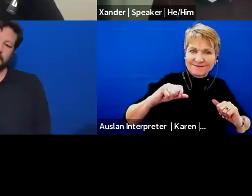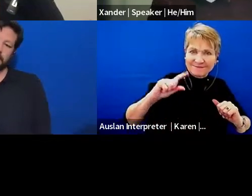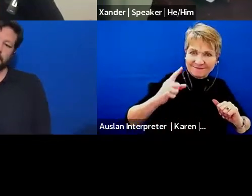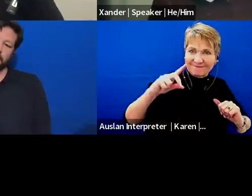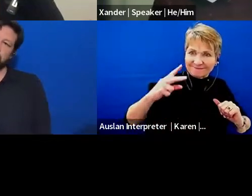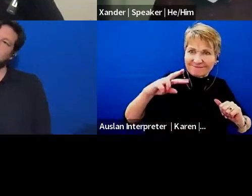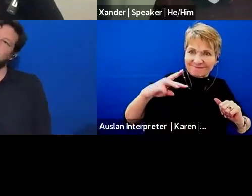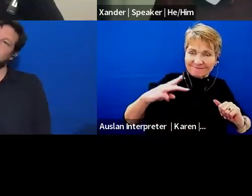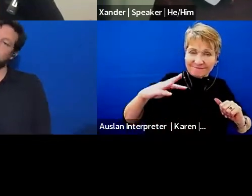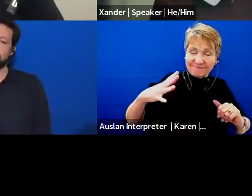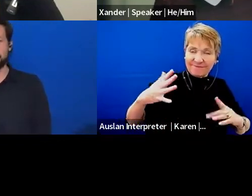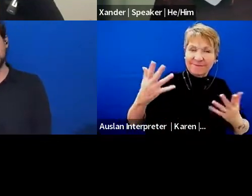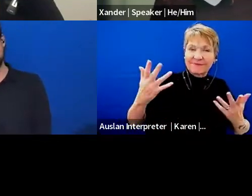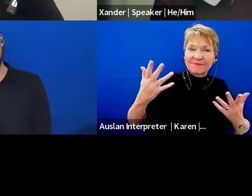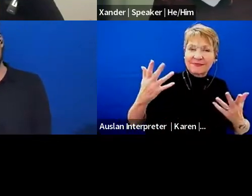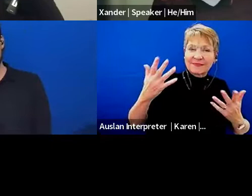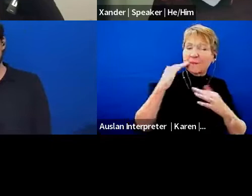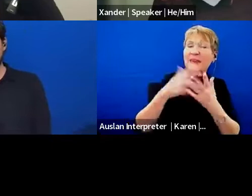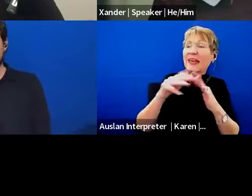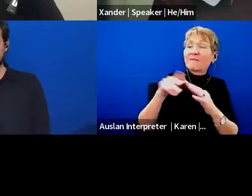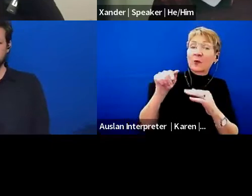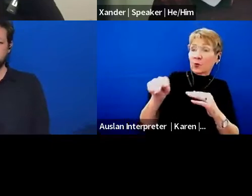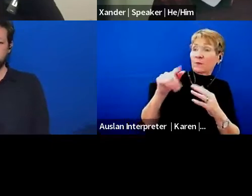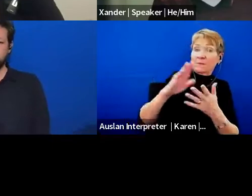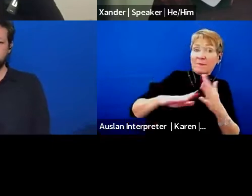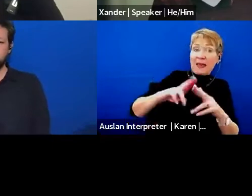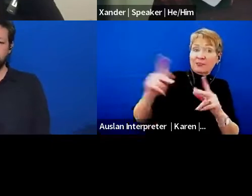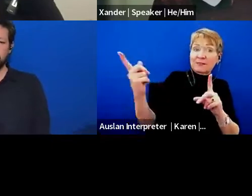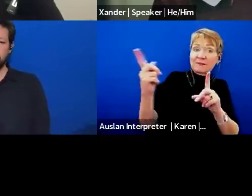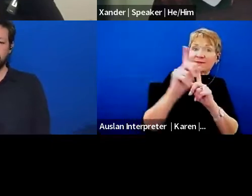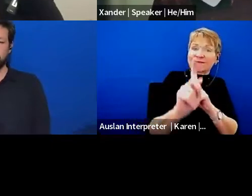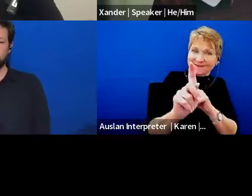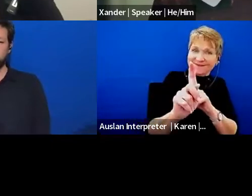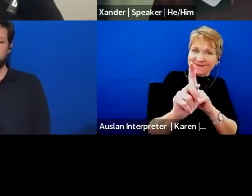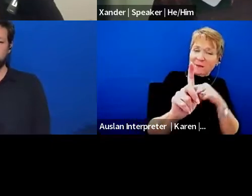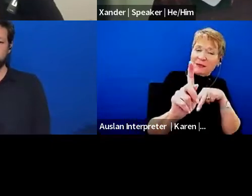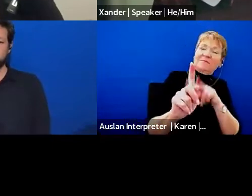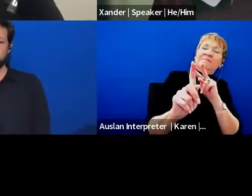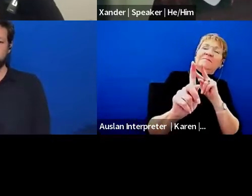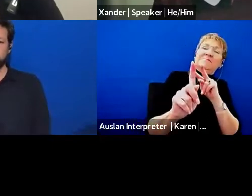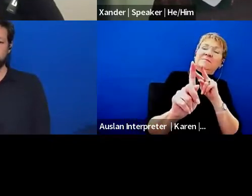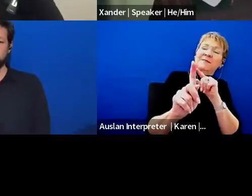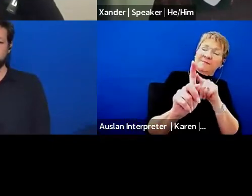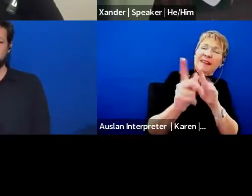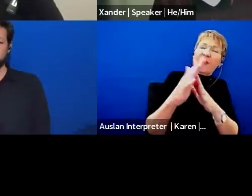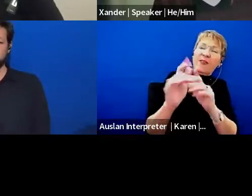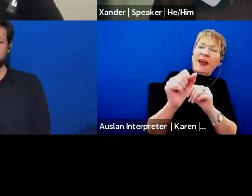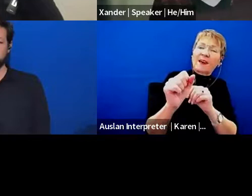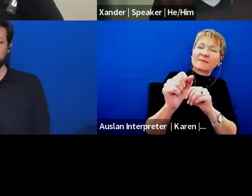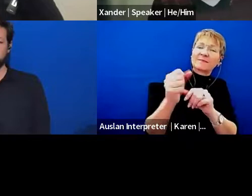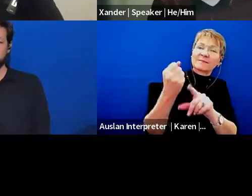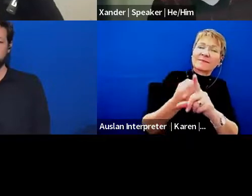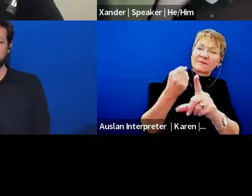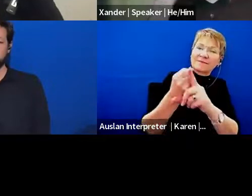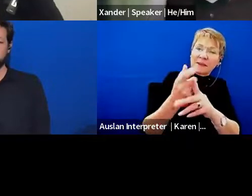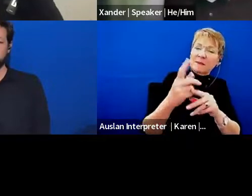first, even you stepping in as a model to them what to say, even in the moment, if they don't have the confidence, will